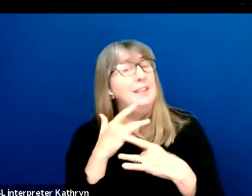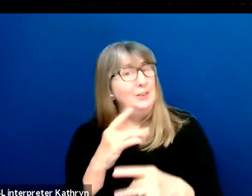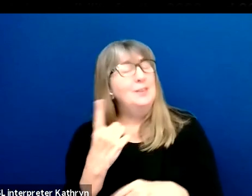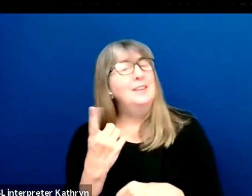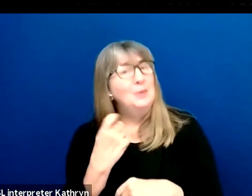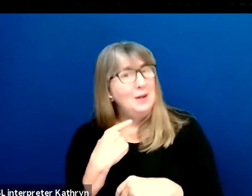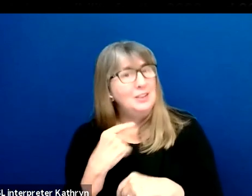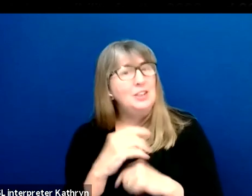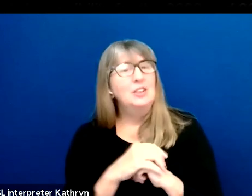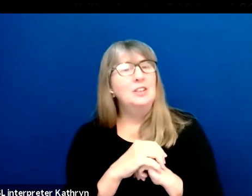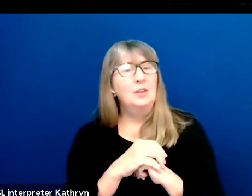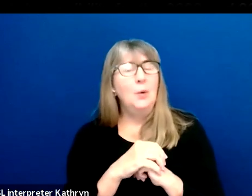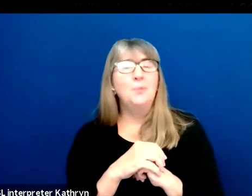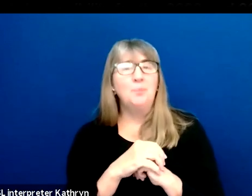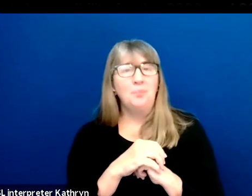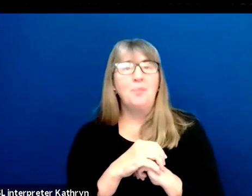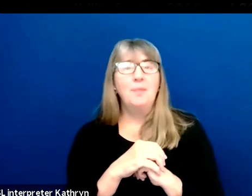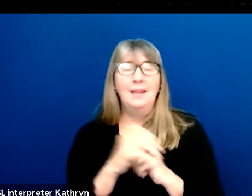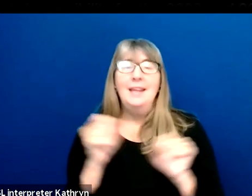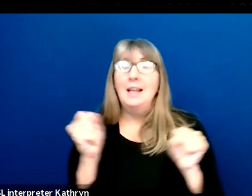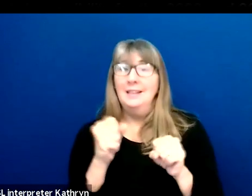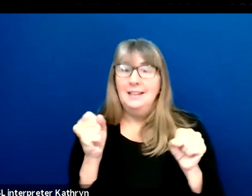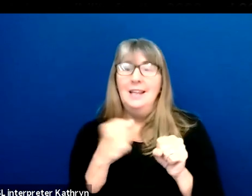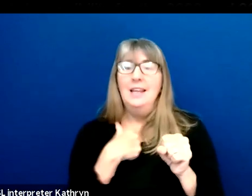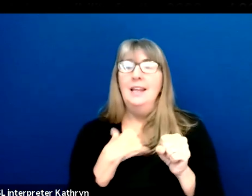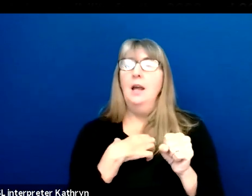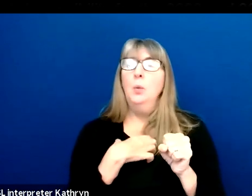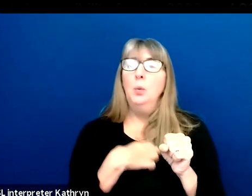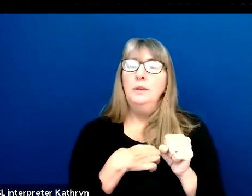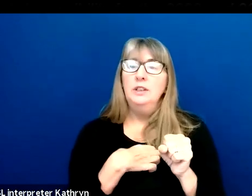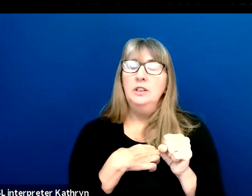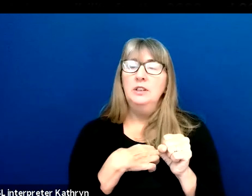question. So yes, and I wish